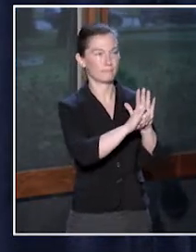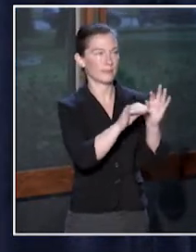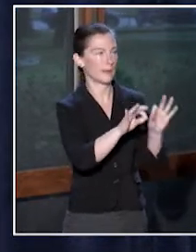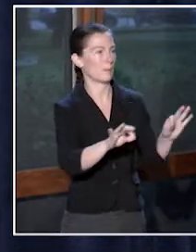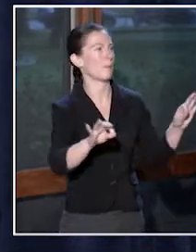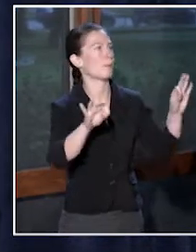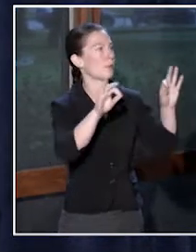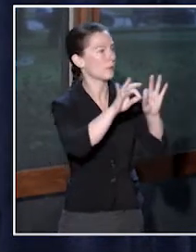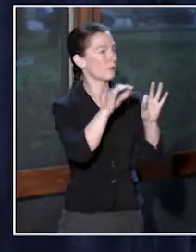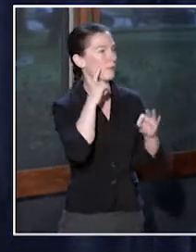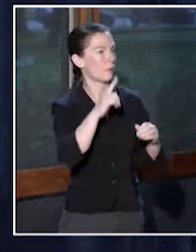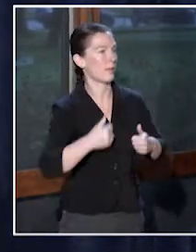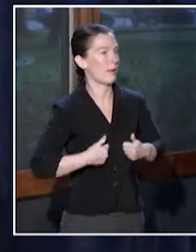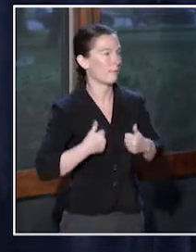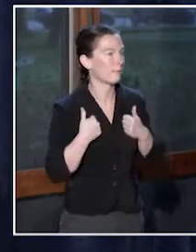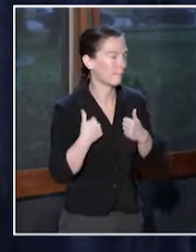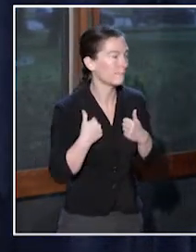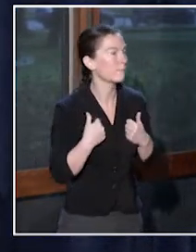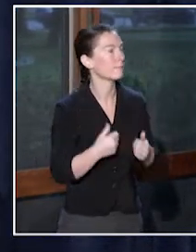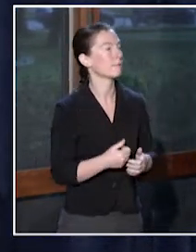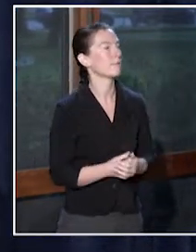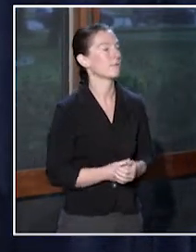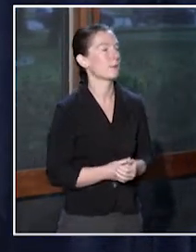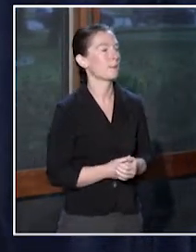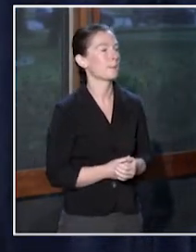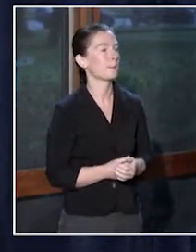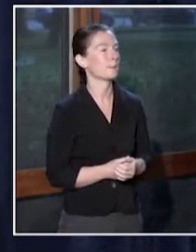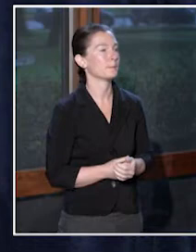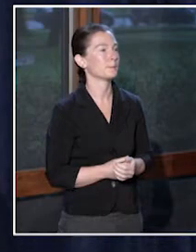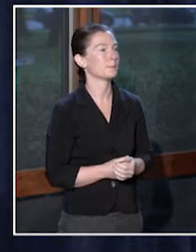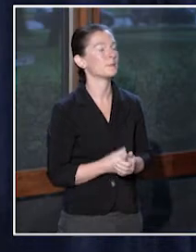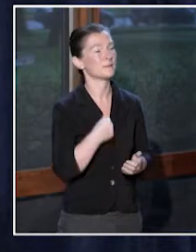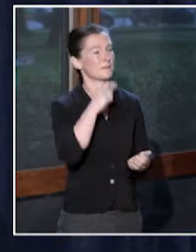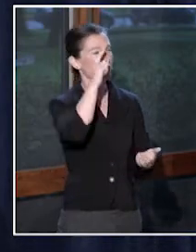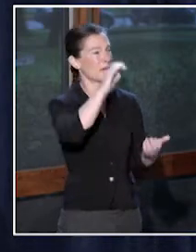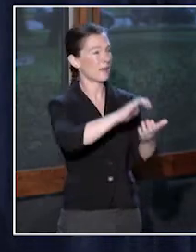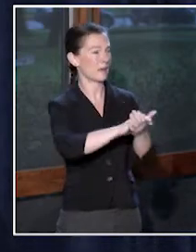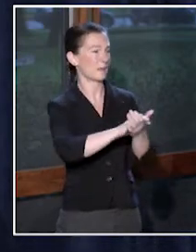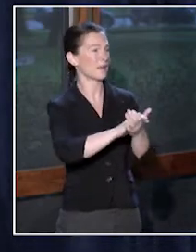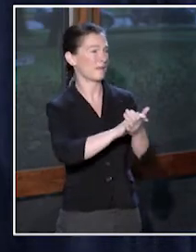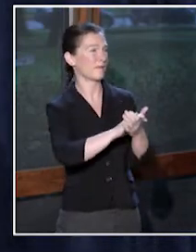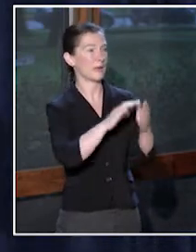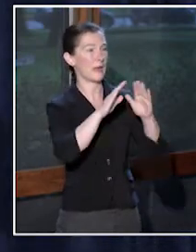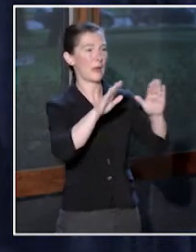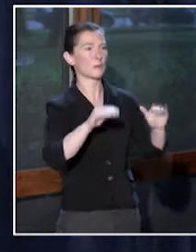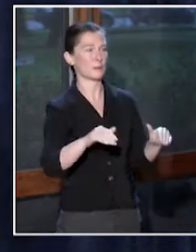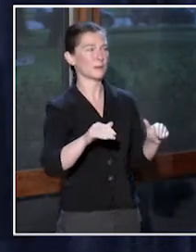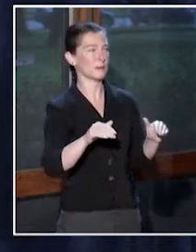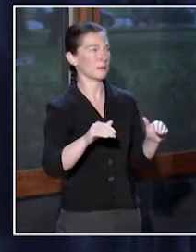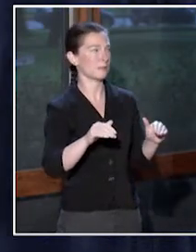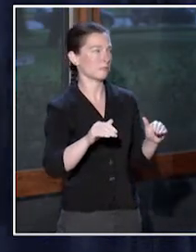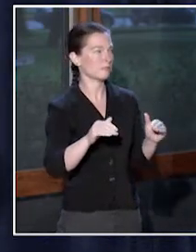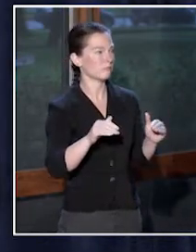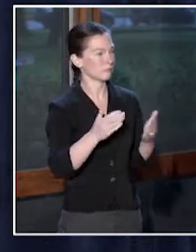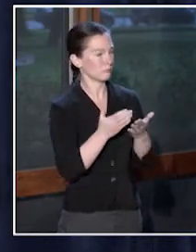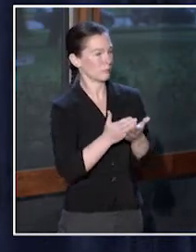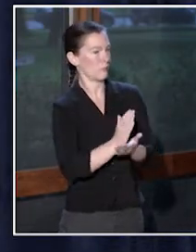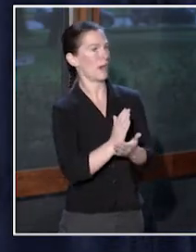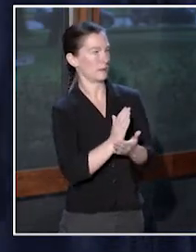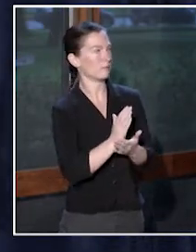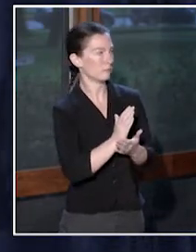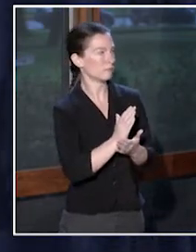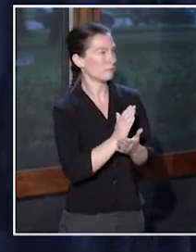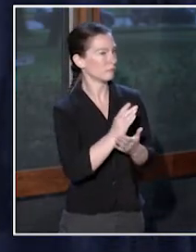life. I believe that housing is a human right. I have said this time and